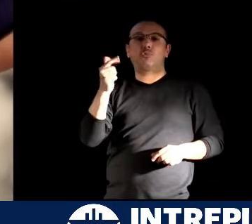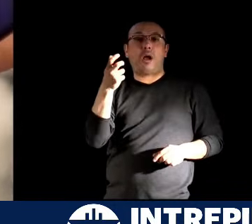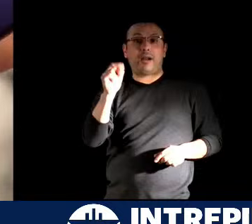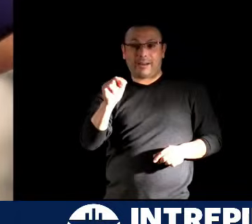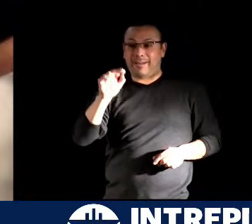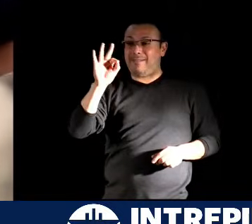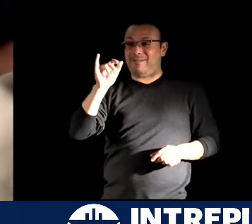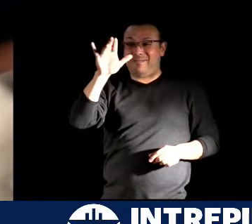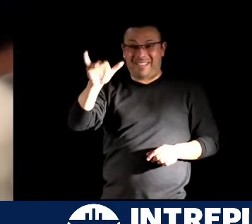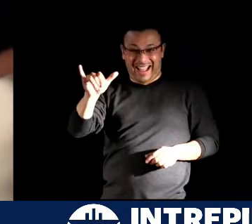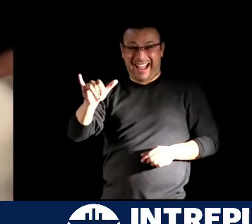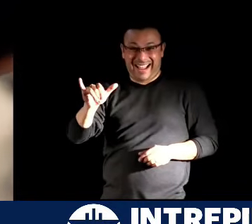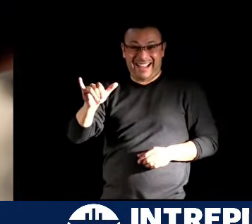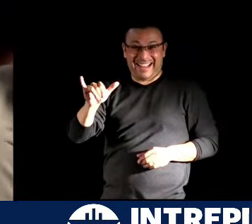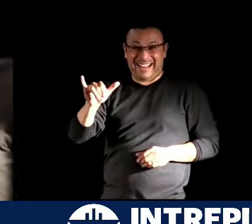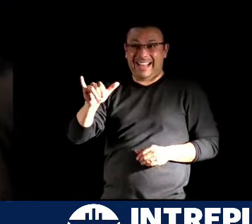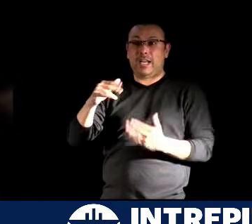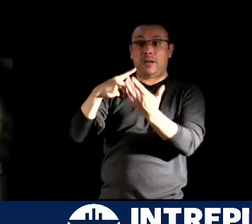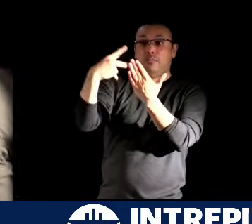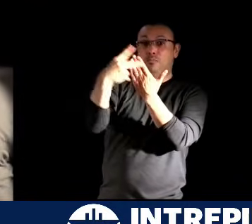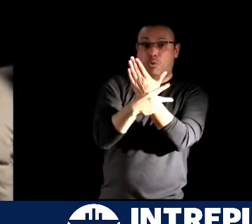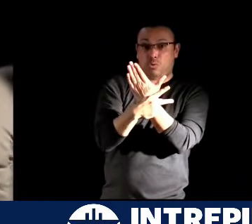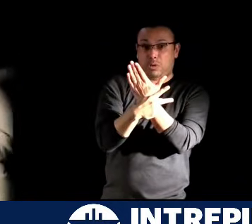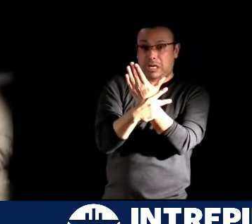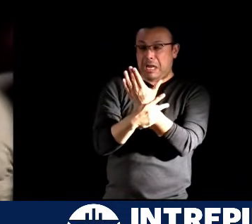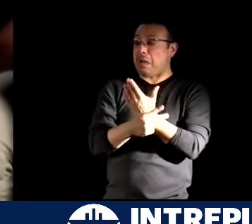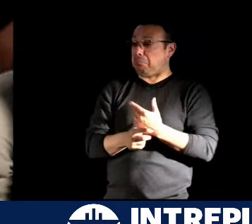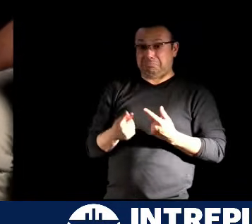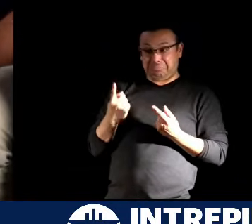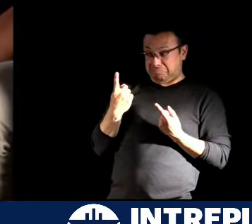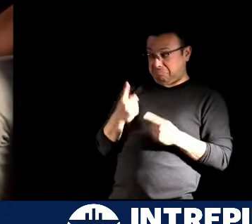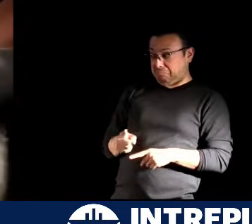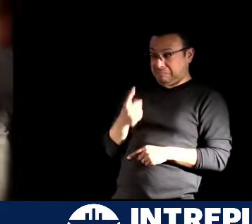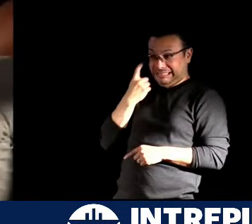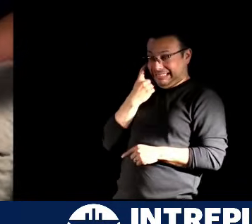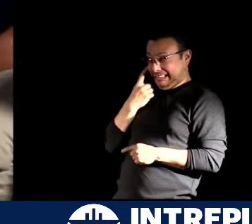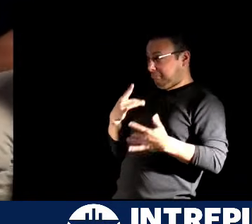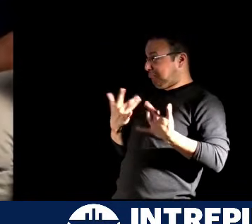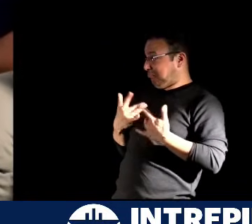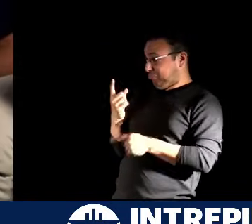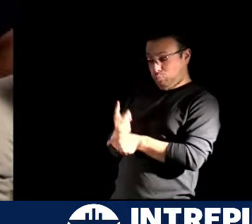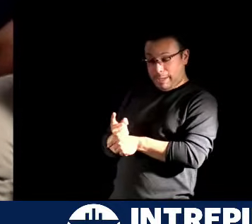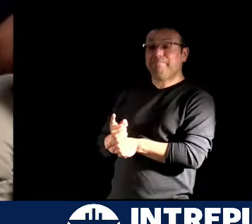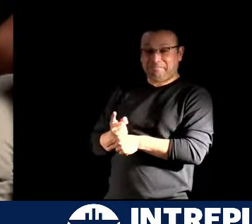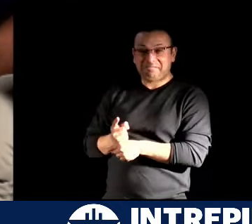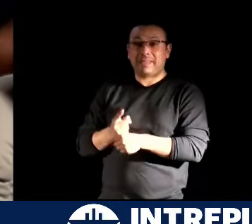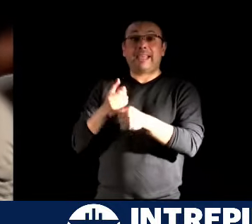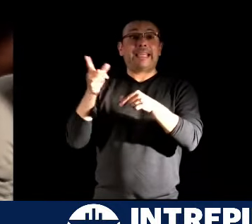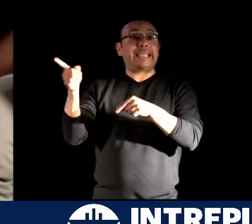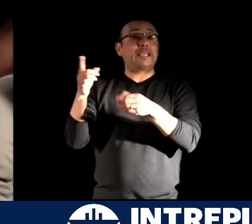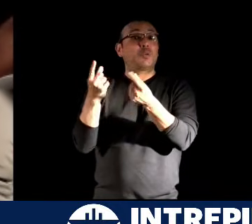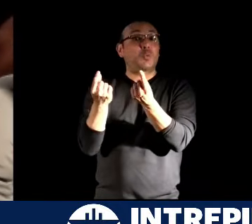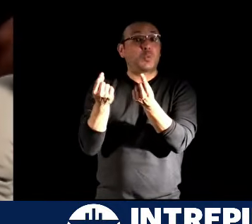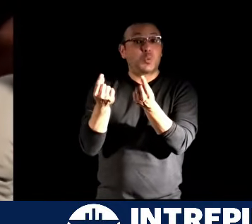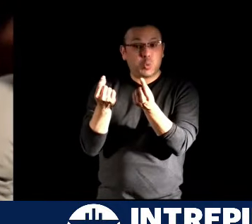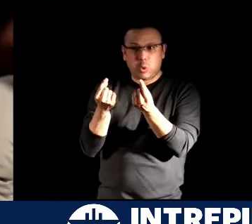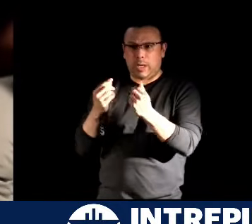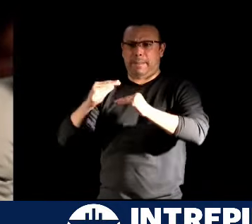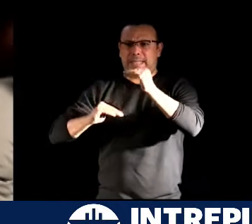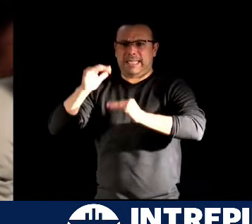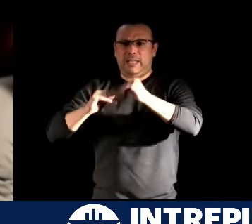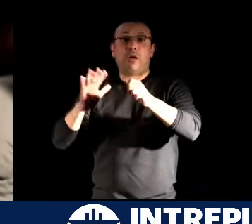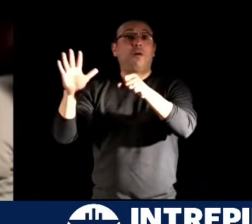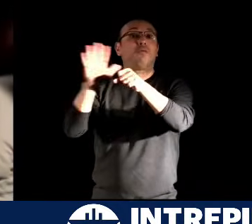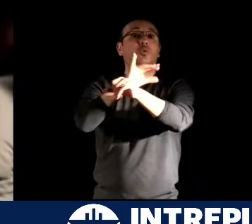news recently. Congratulations. He's currently working on multiple NASA missions, as well as building a full-size model of Parker Solar Probe, which should